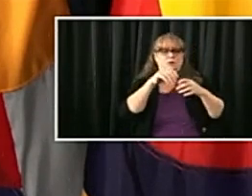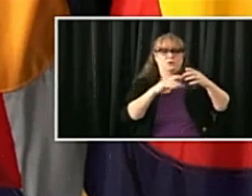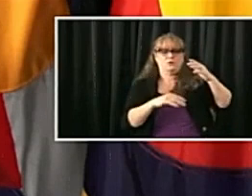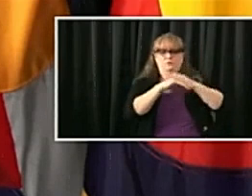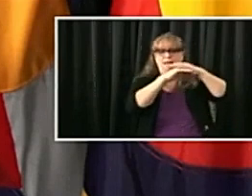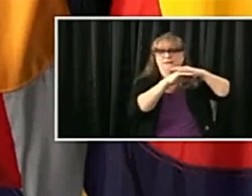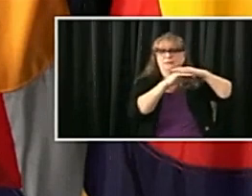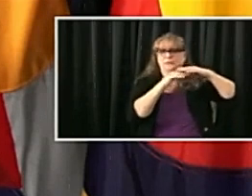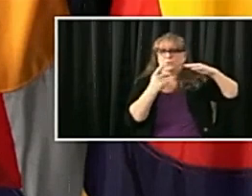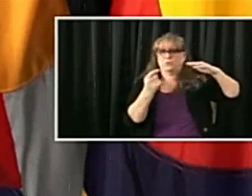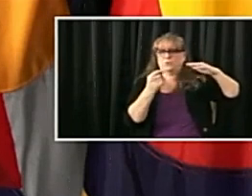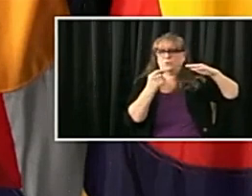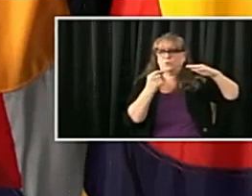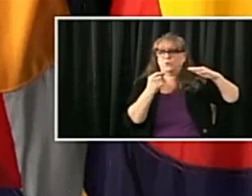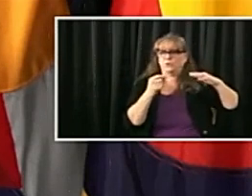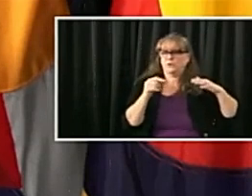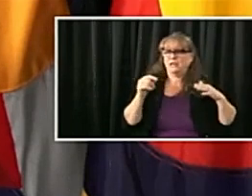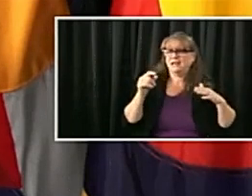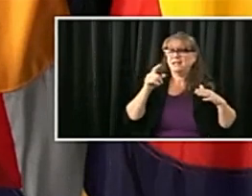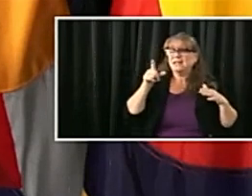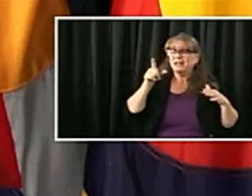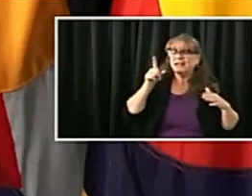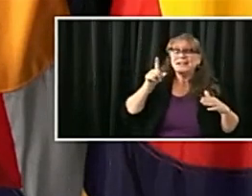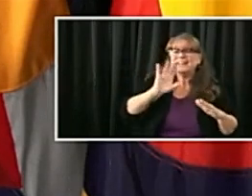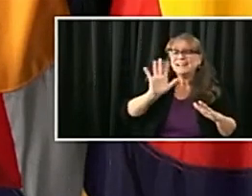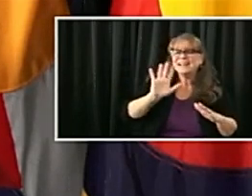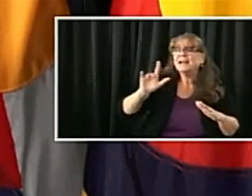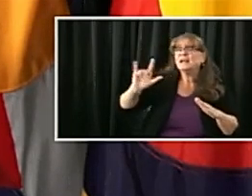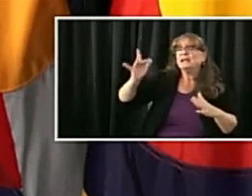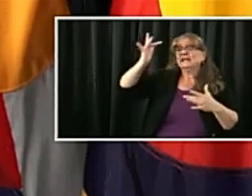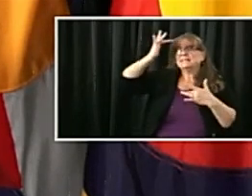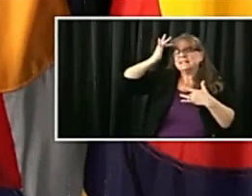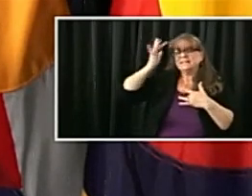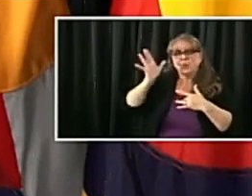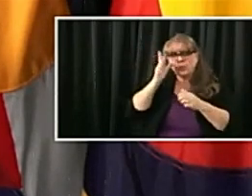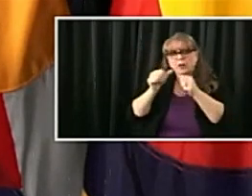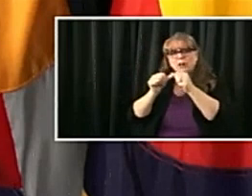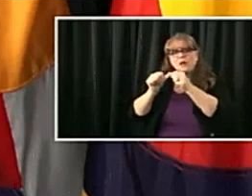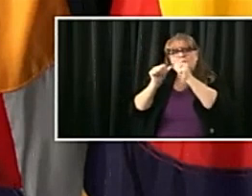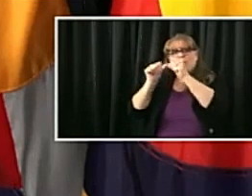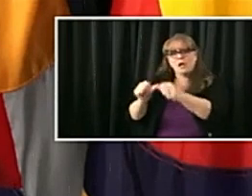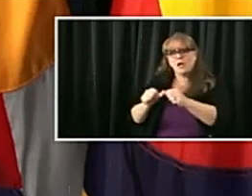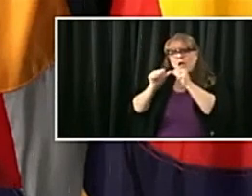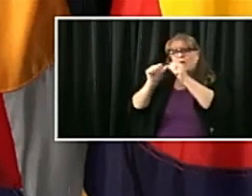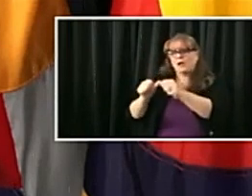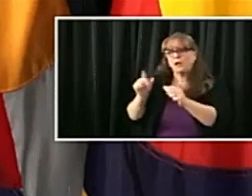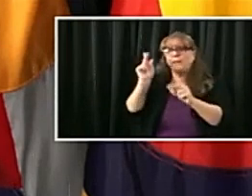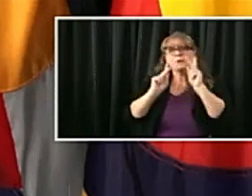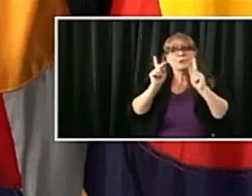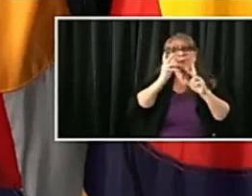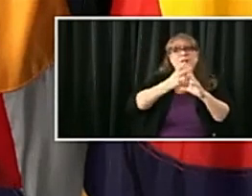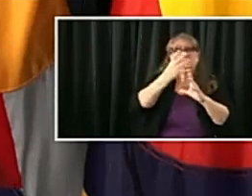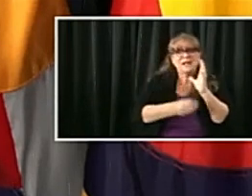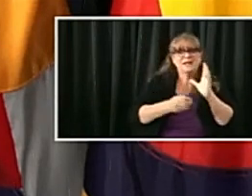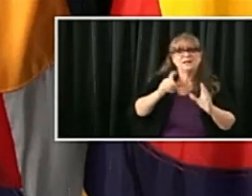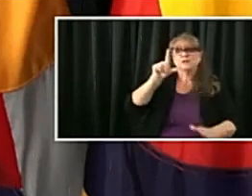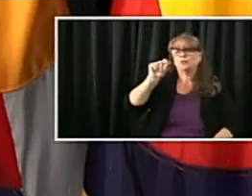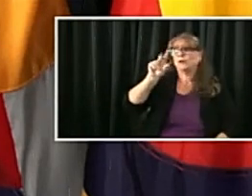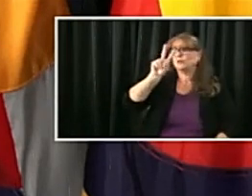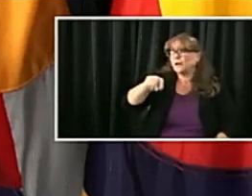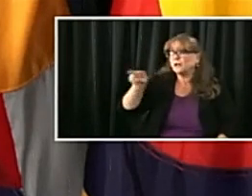people that die in 2022, 2023, 2028, 2035. But that's no different than other diseases